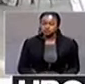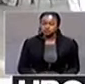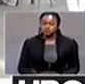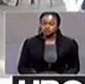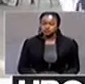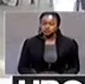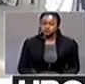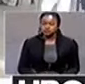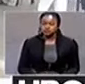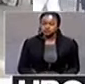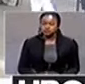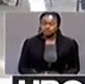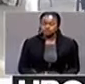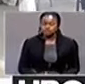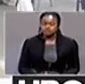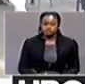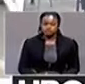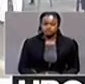Yes.